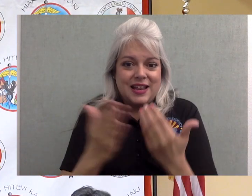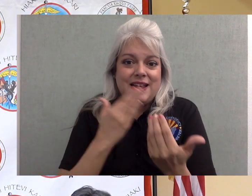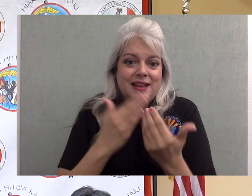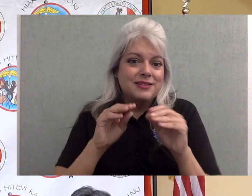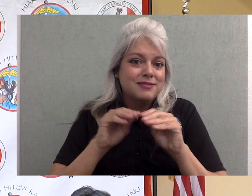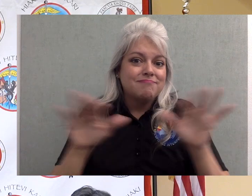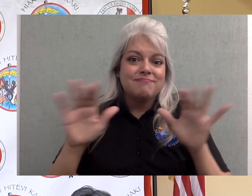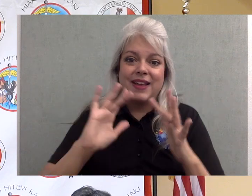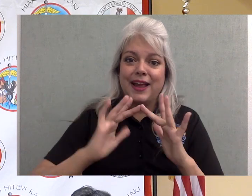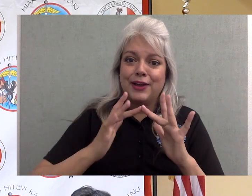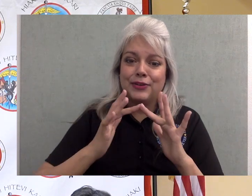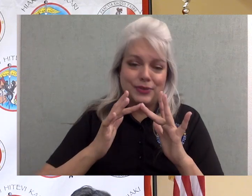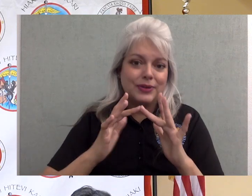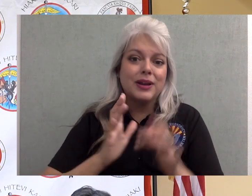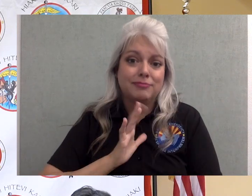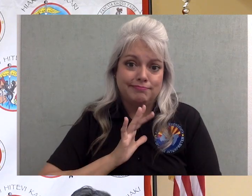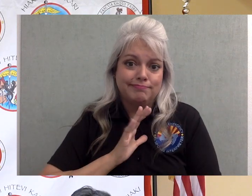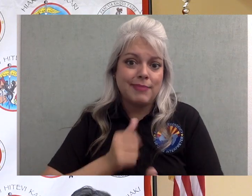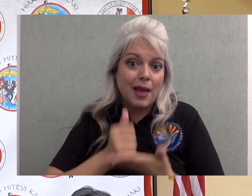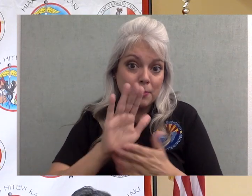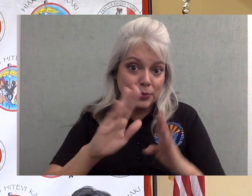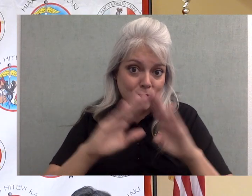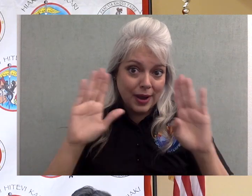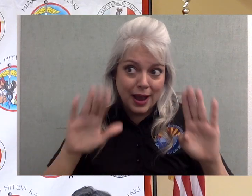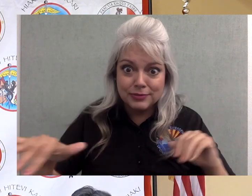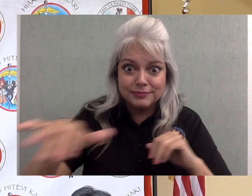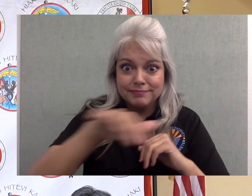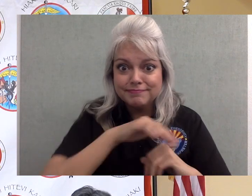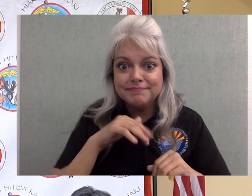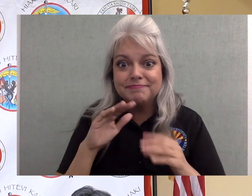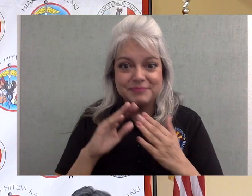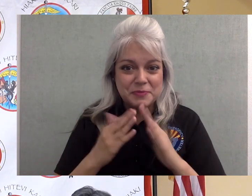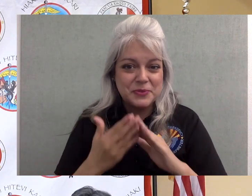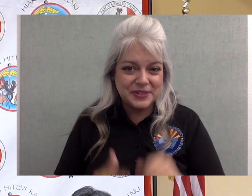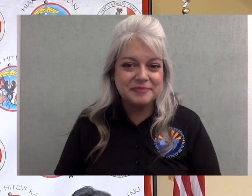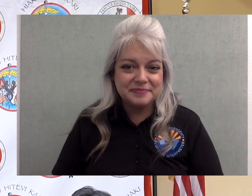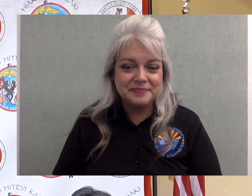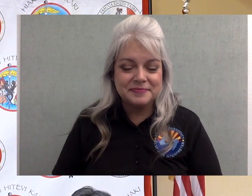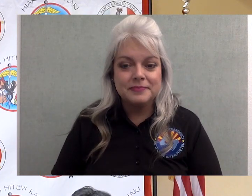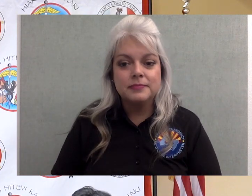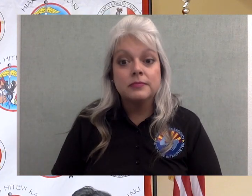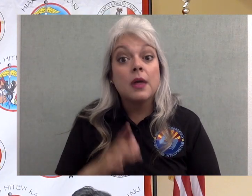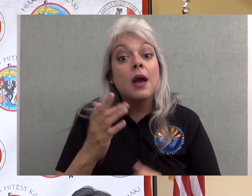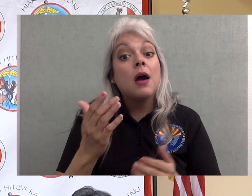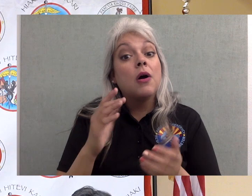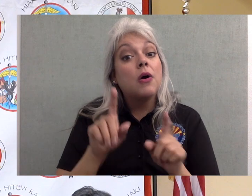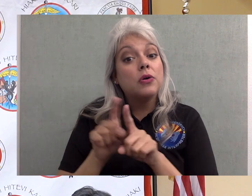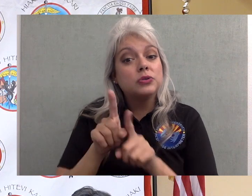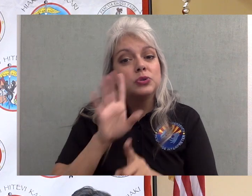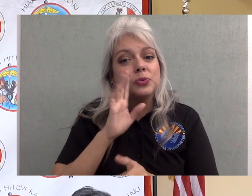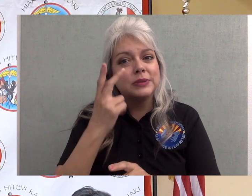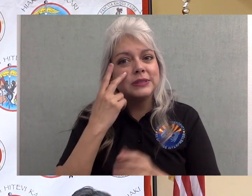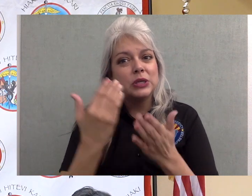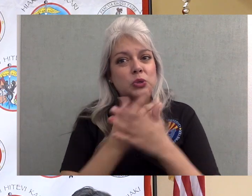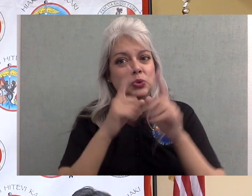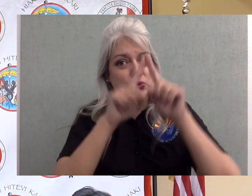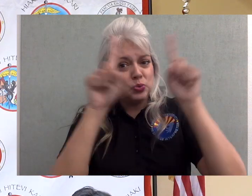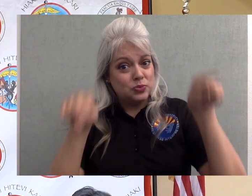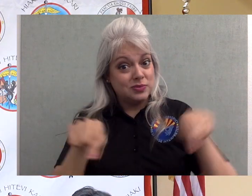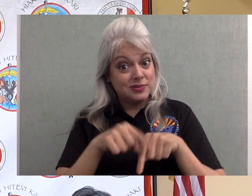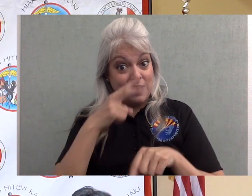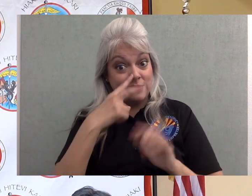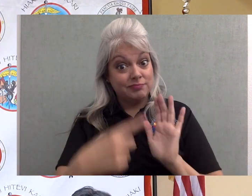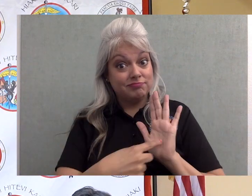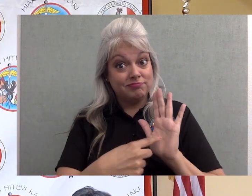your household. One other reminder, pretty soon you'll see the new signs. reminding everybody as